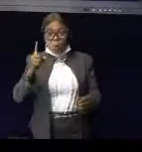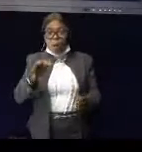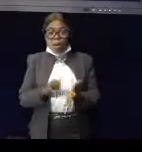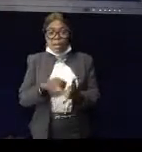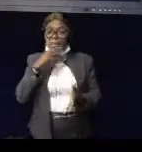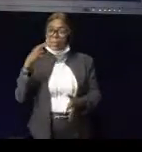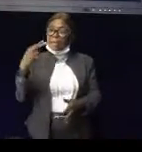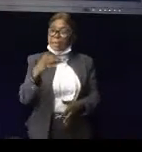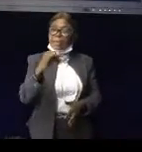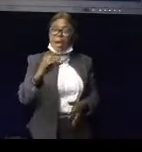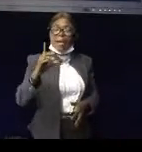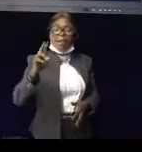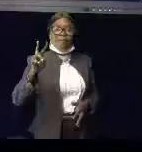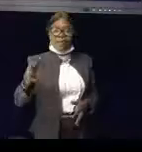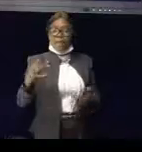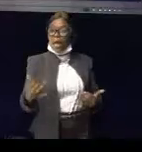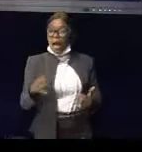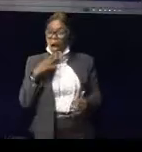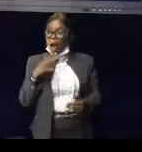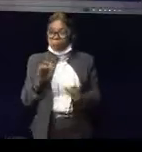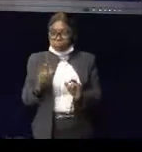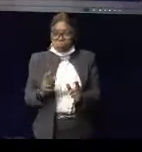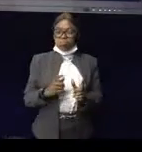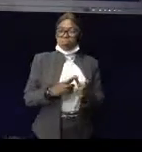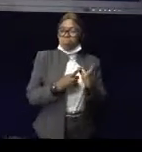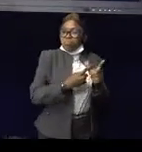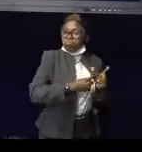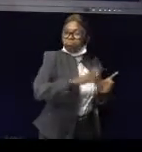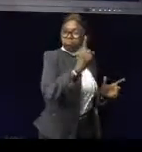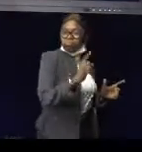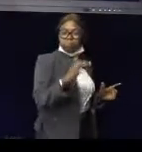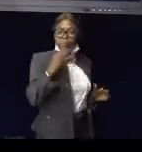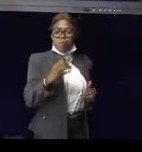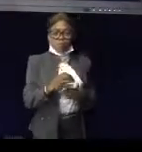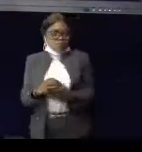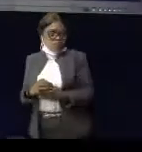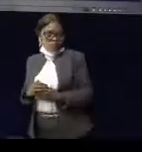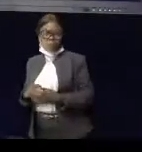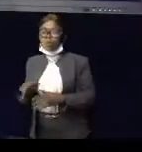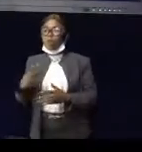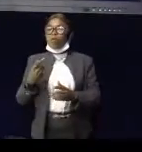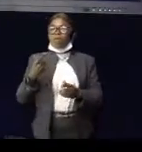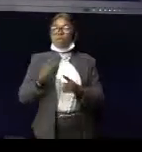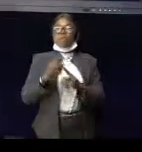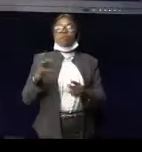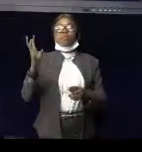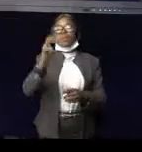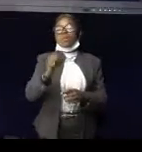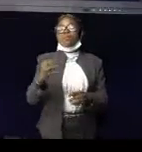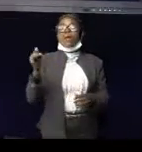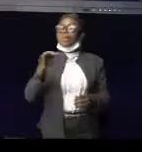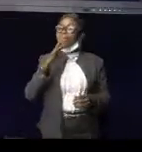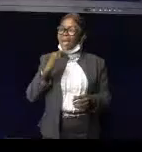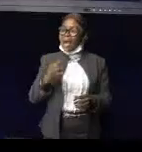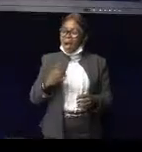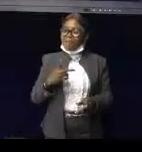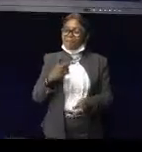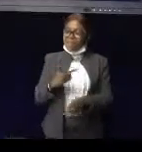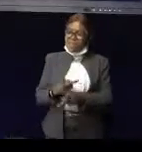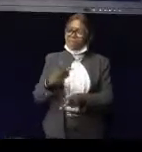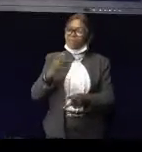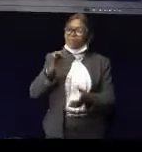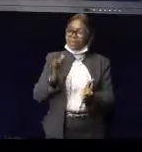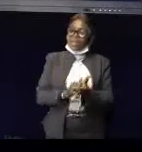HIV/AIDS patient, is suffering from certain diseases, and they may not want to relate with such person. So they